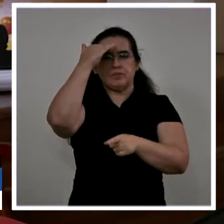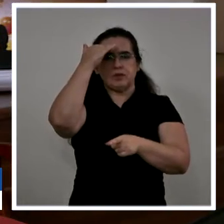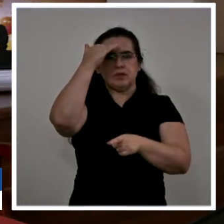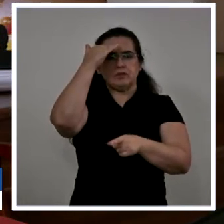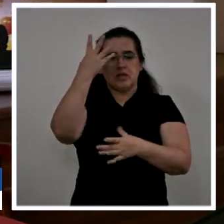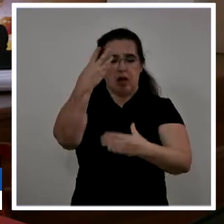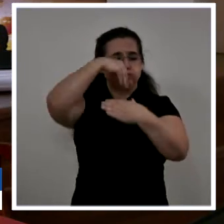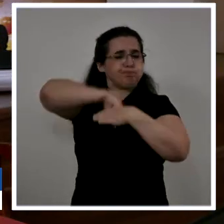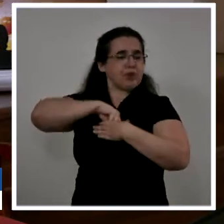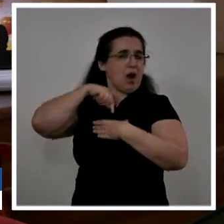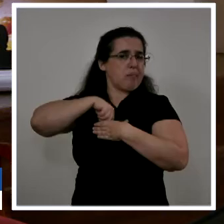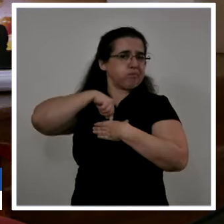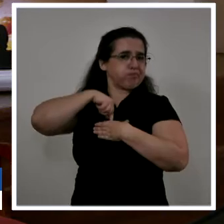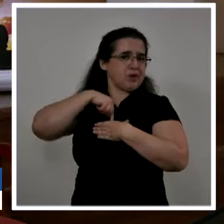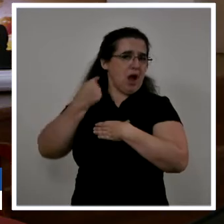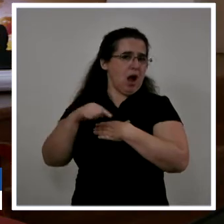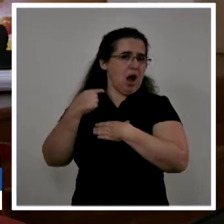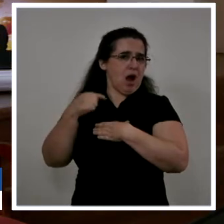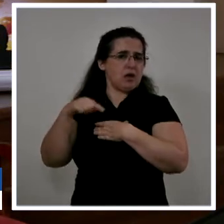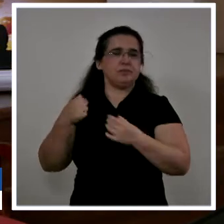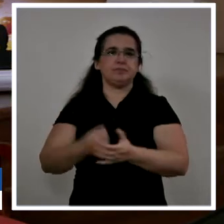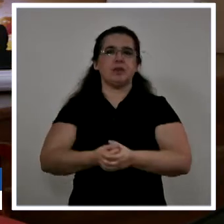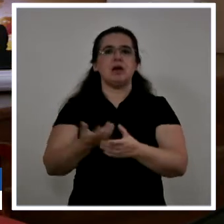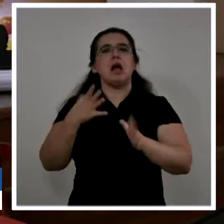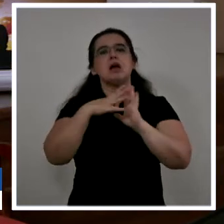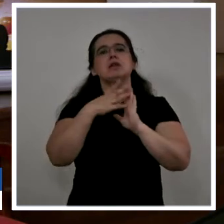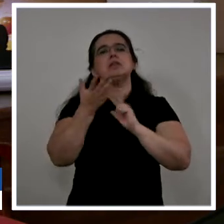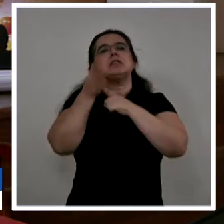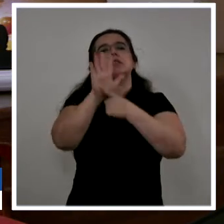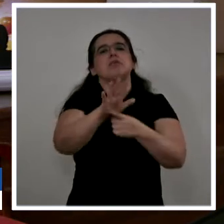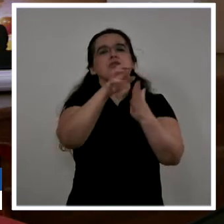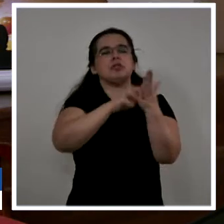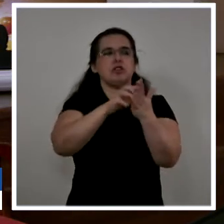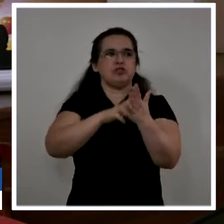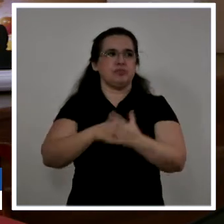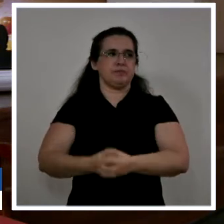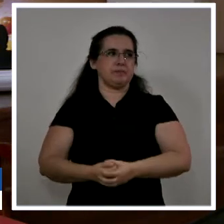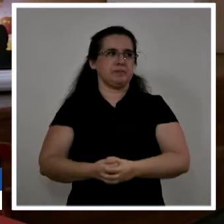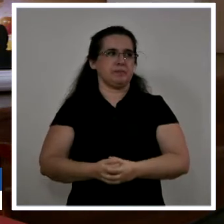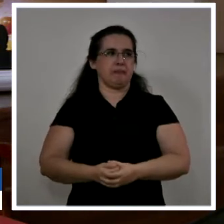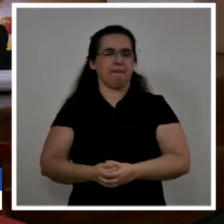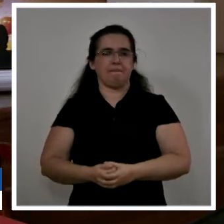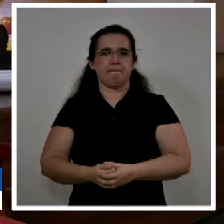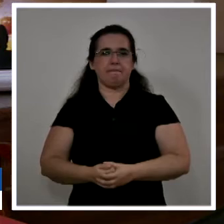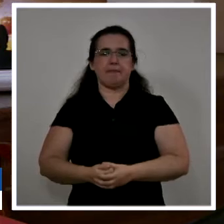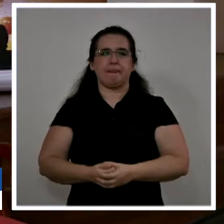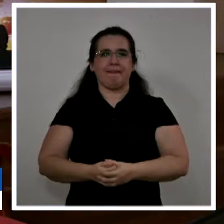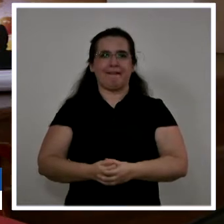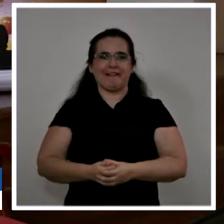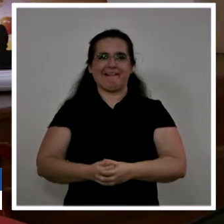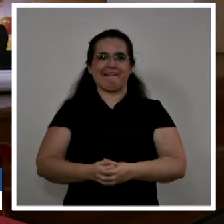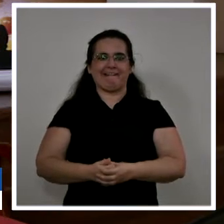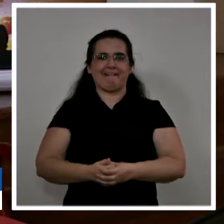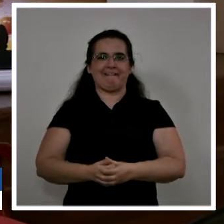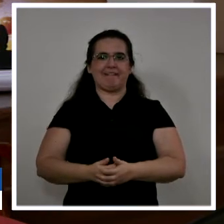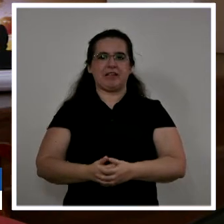estão dentro de nós. Just a couple of examples. Alguns exemplos de textos. Psalms 58 verse 3, the wicked are